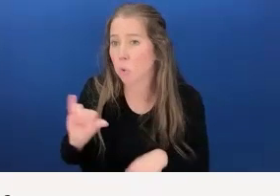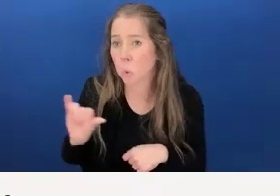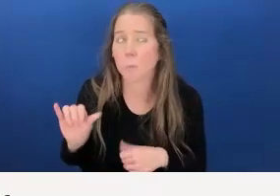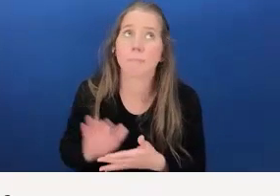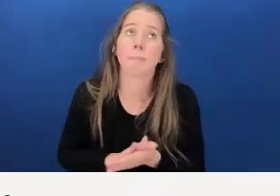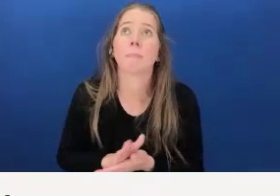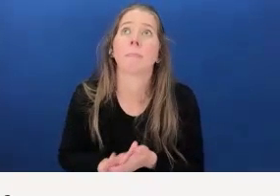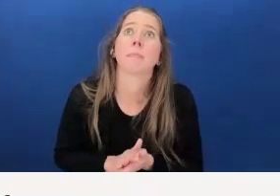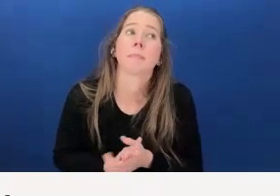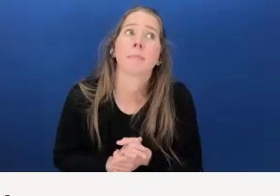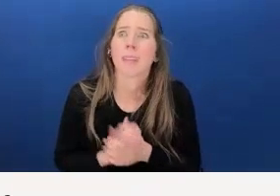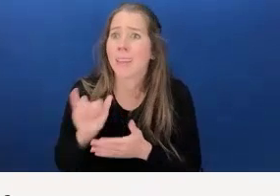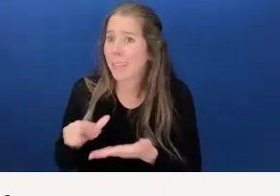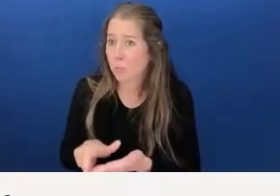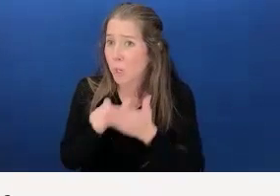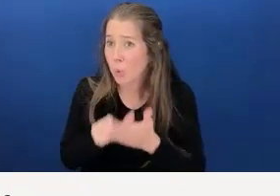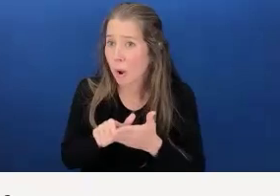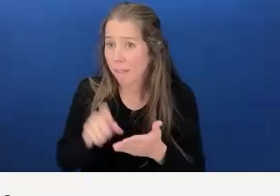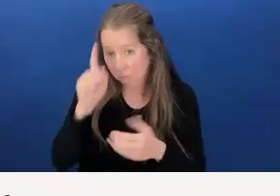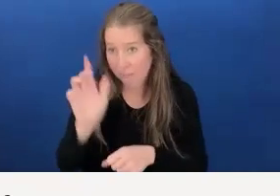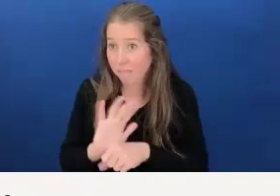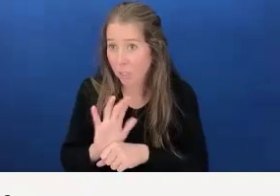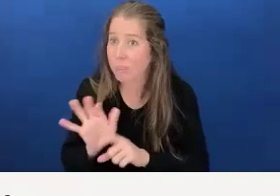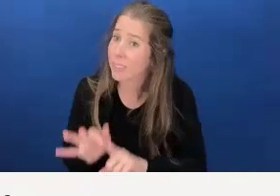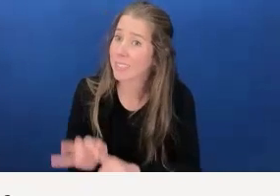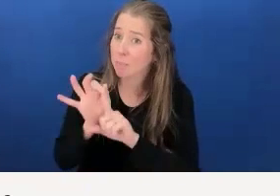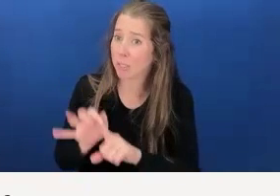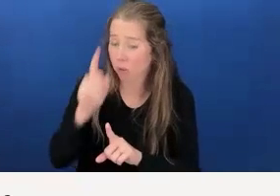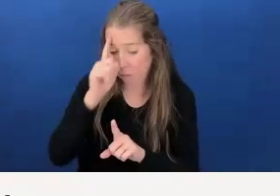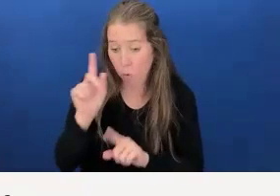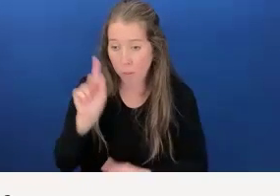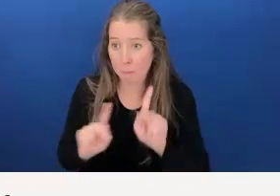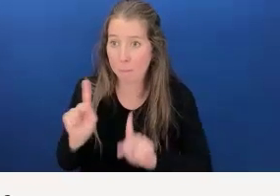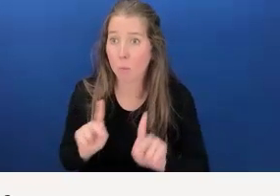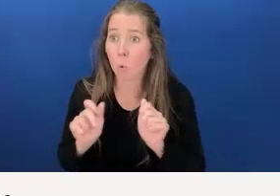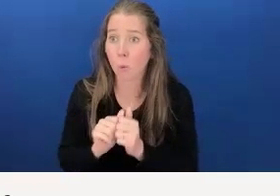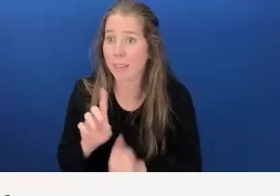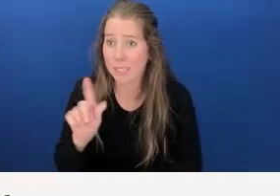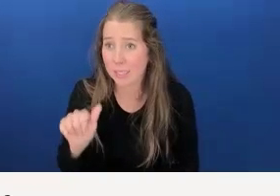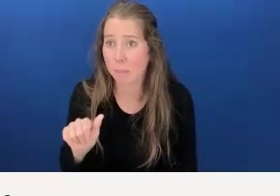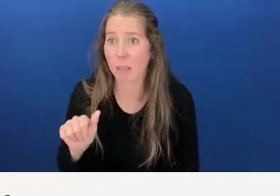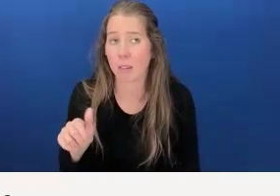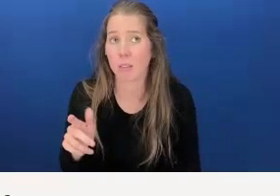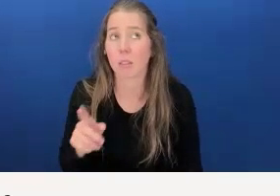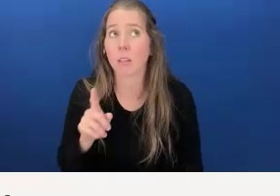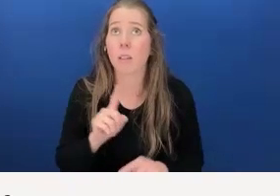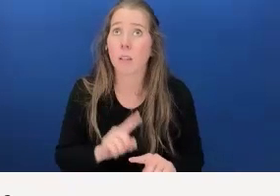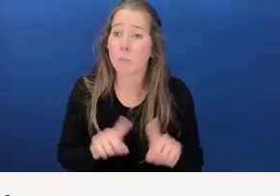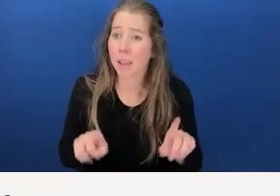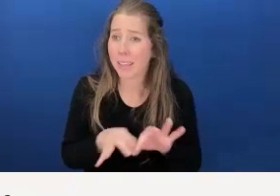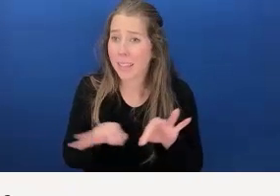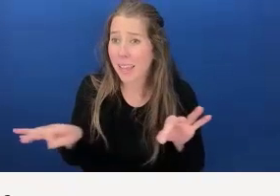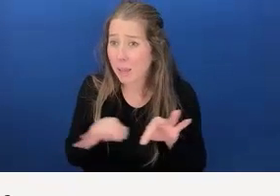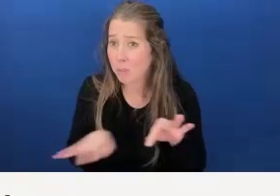are required for videos, especially for those with disabilities. But captions